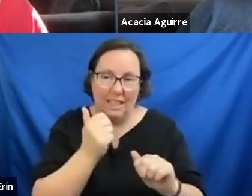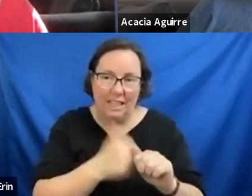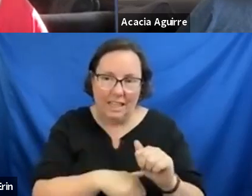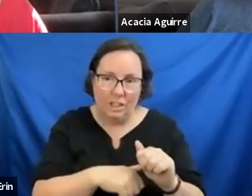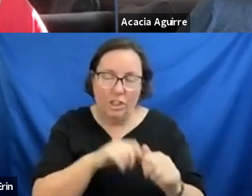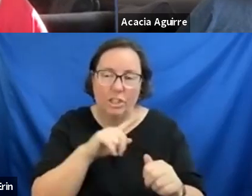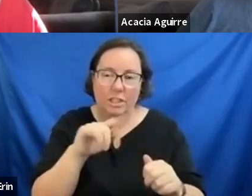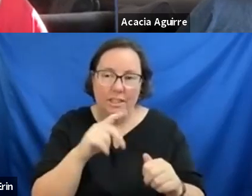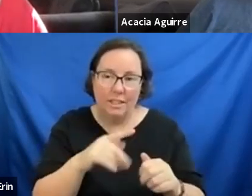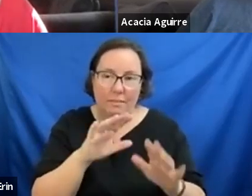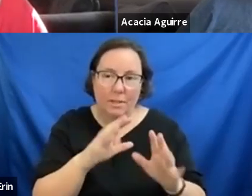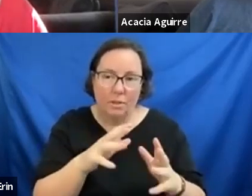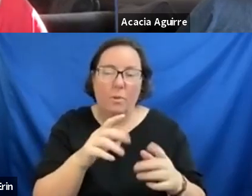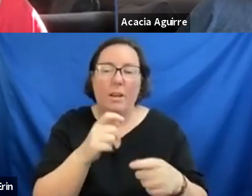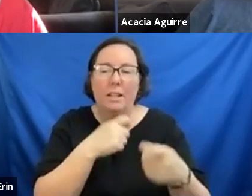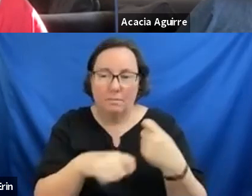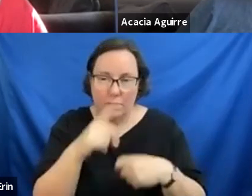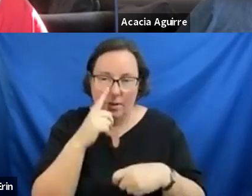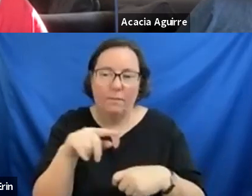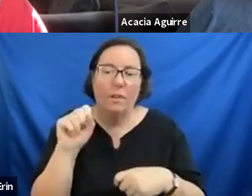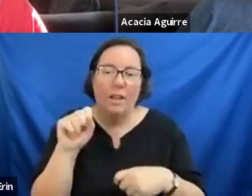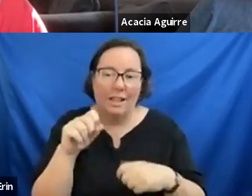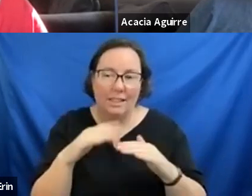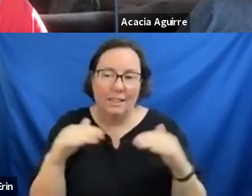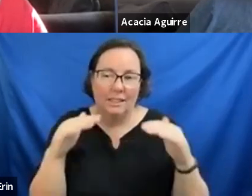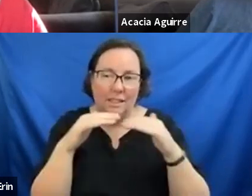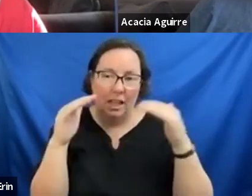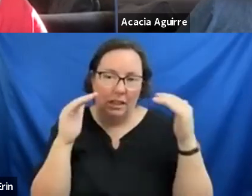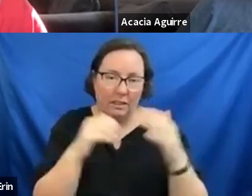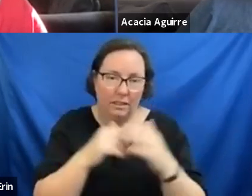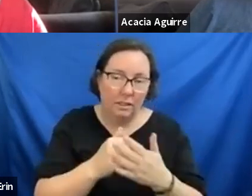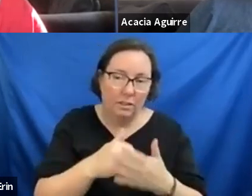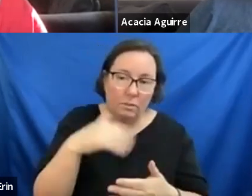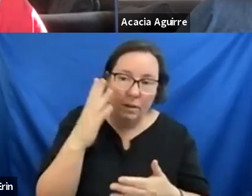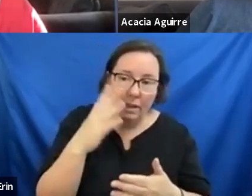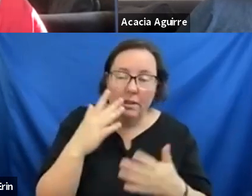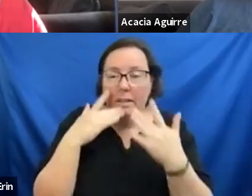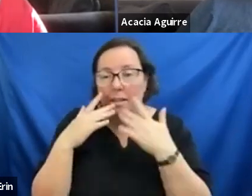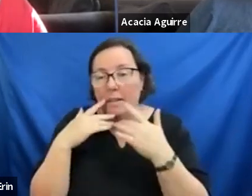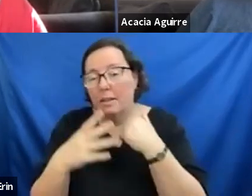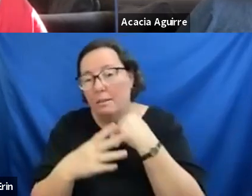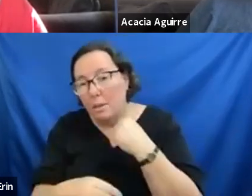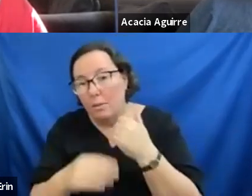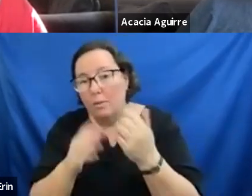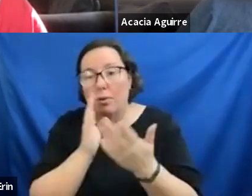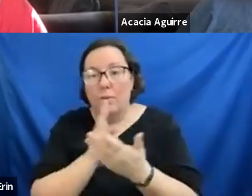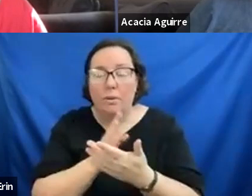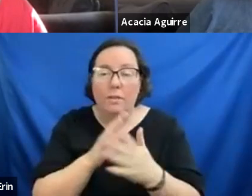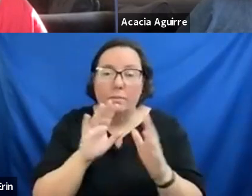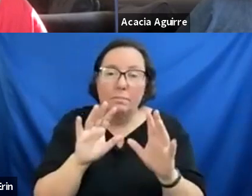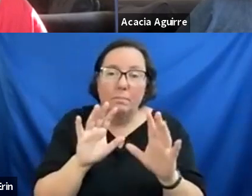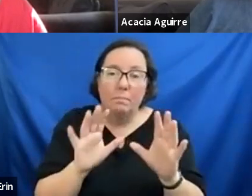a proxy for socioeconomic status. And so what I would like to know